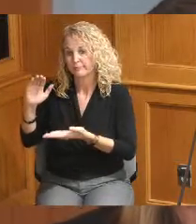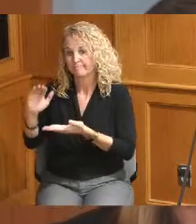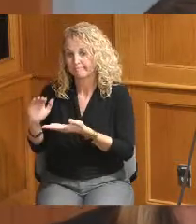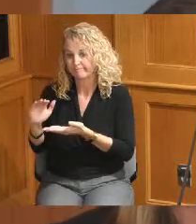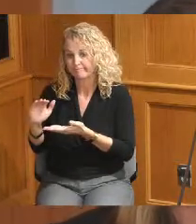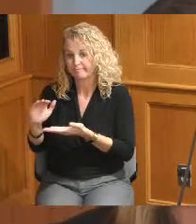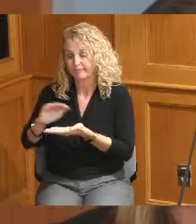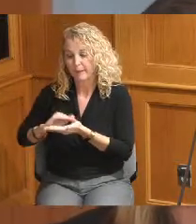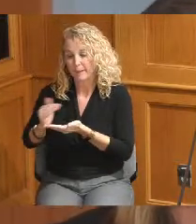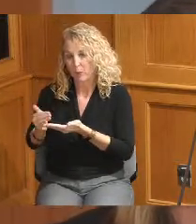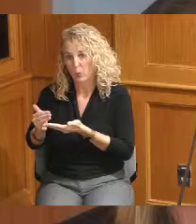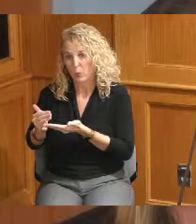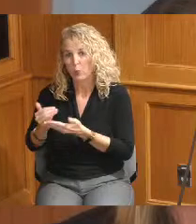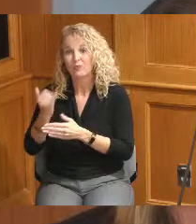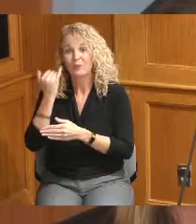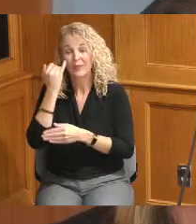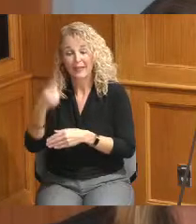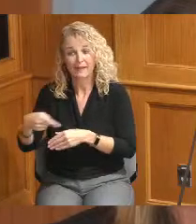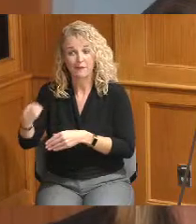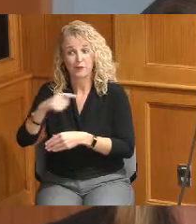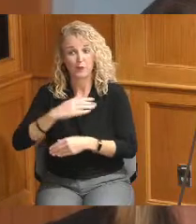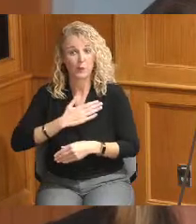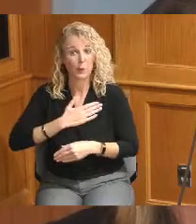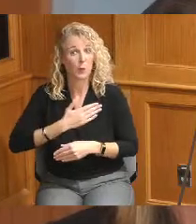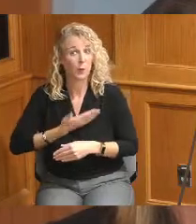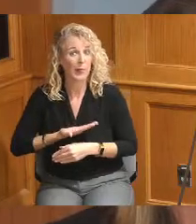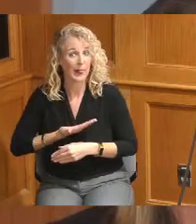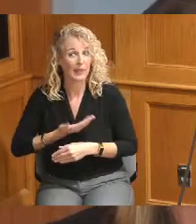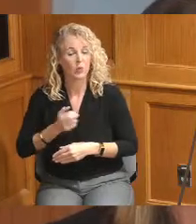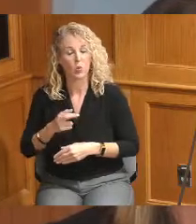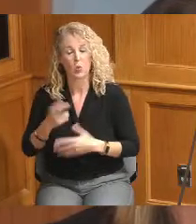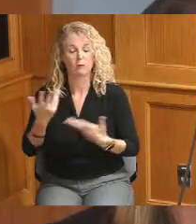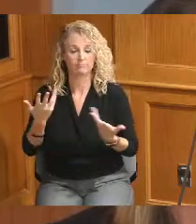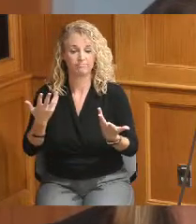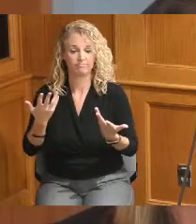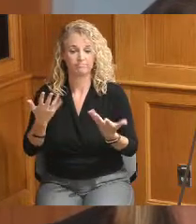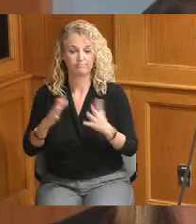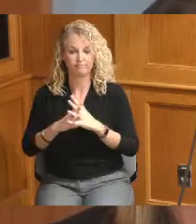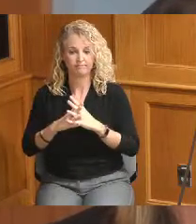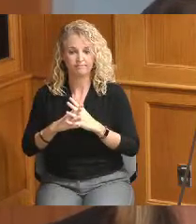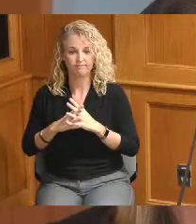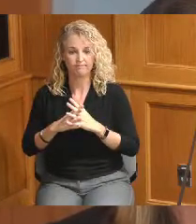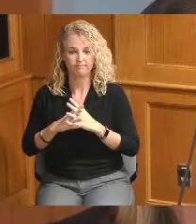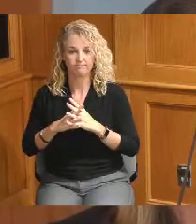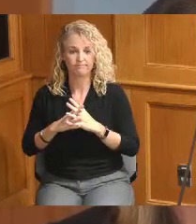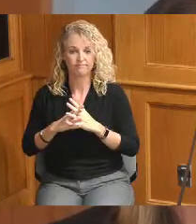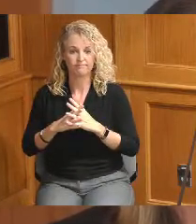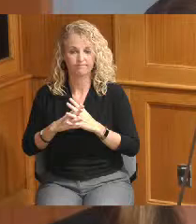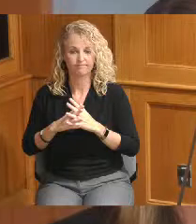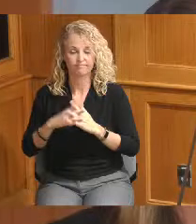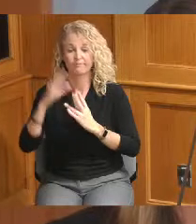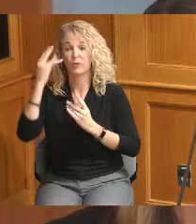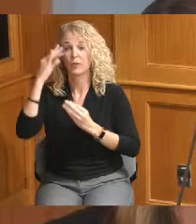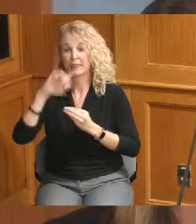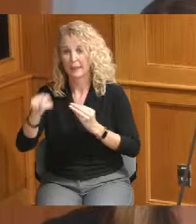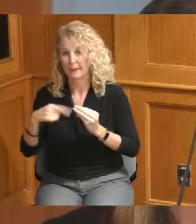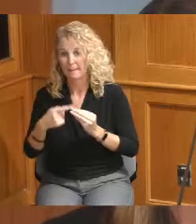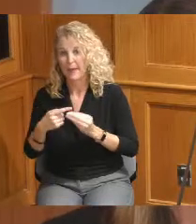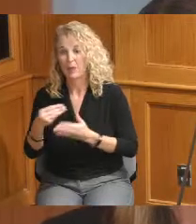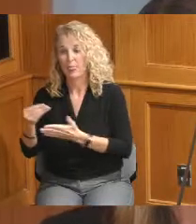if the board is willing or willing to entertain the idea of using